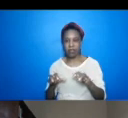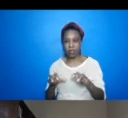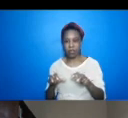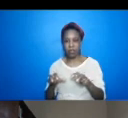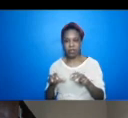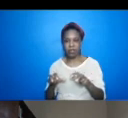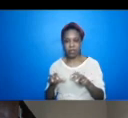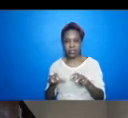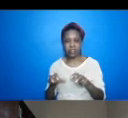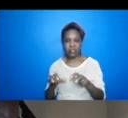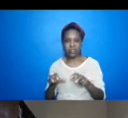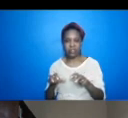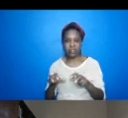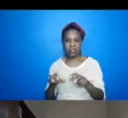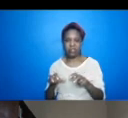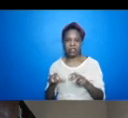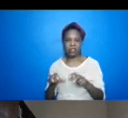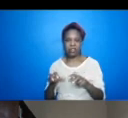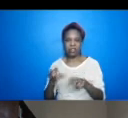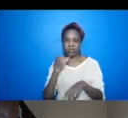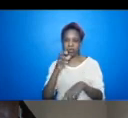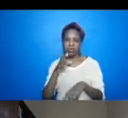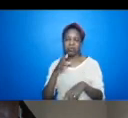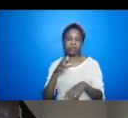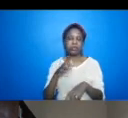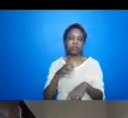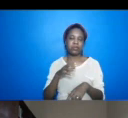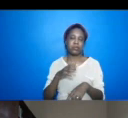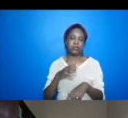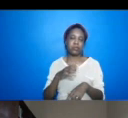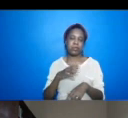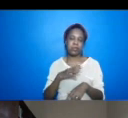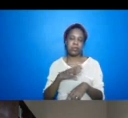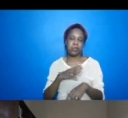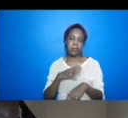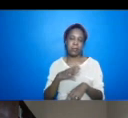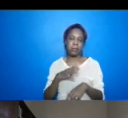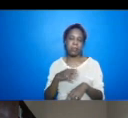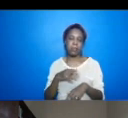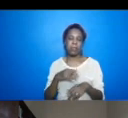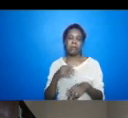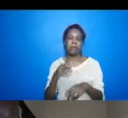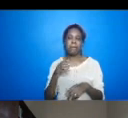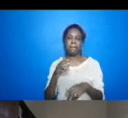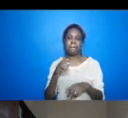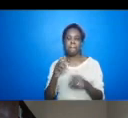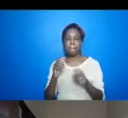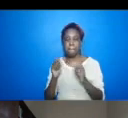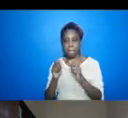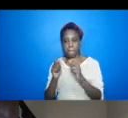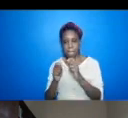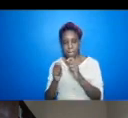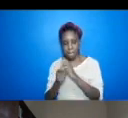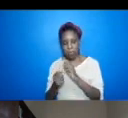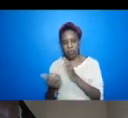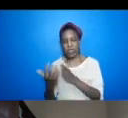the warrior, those who could both gather and protect. And then we created social